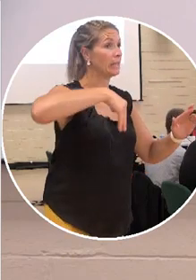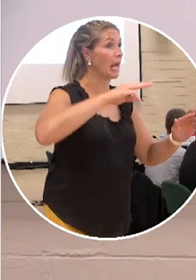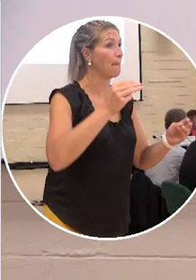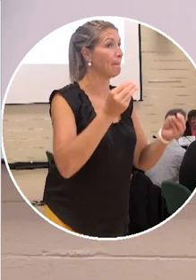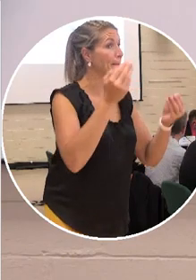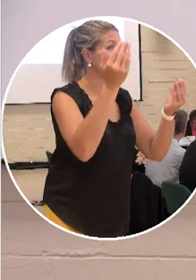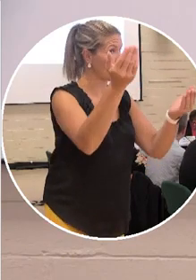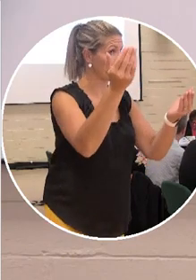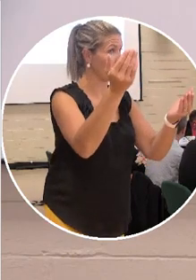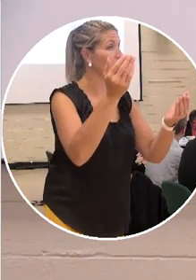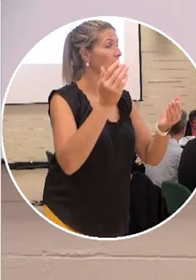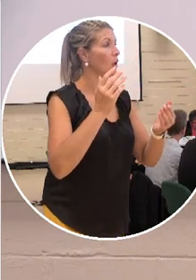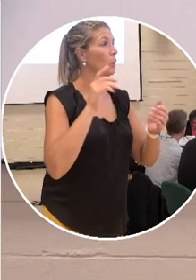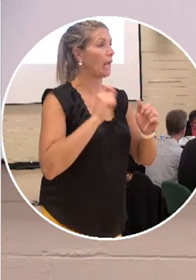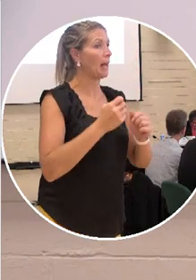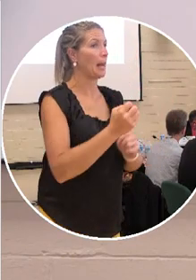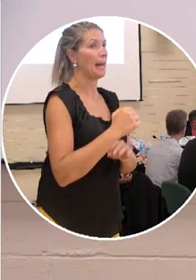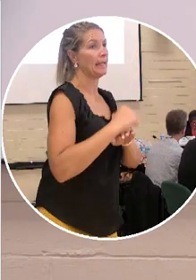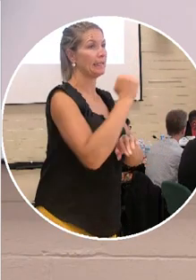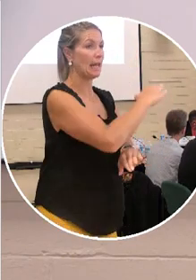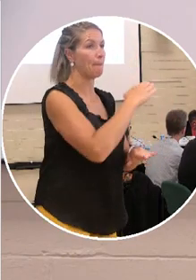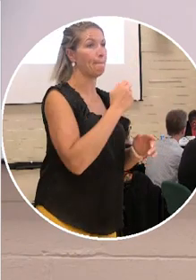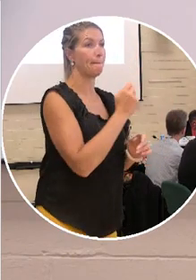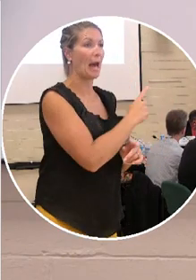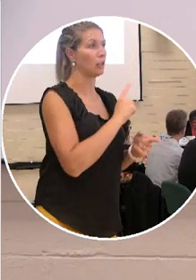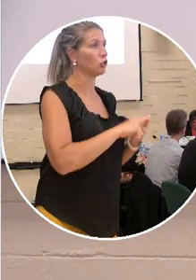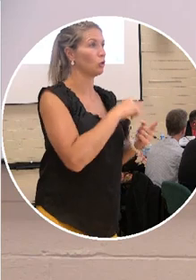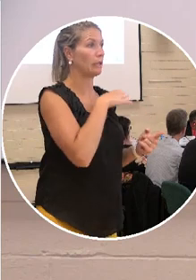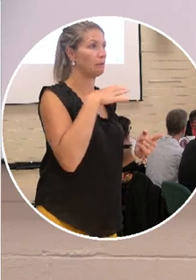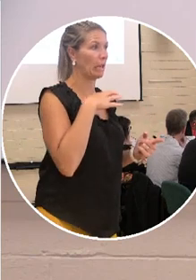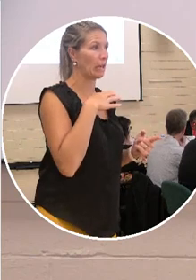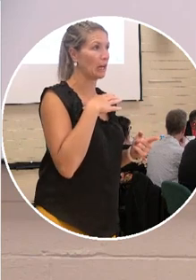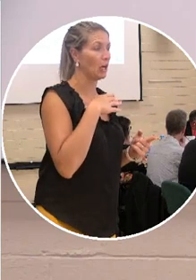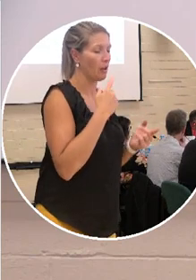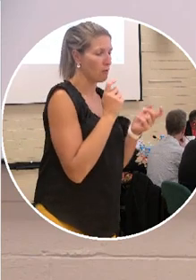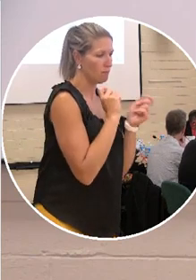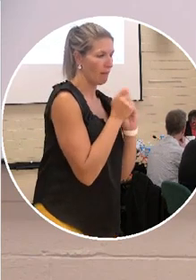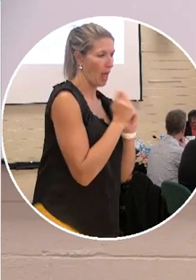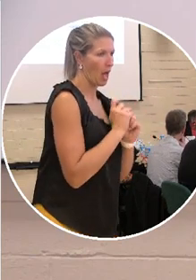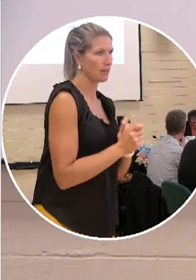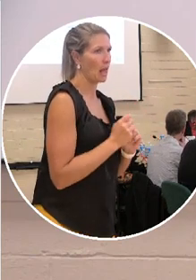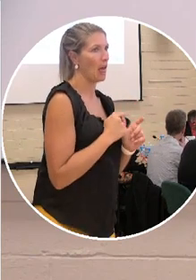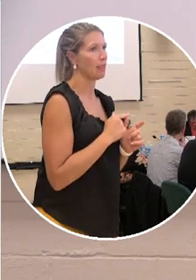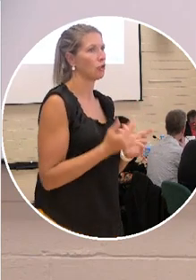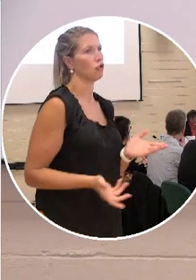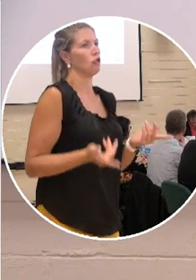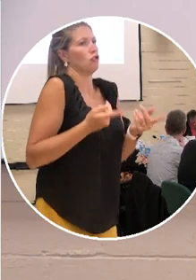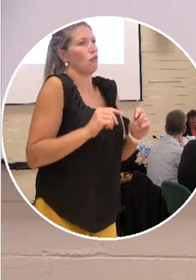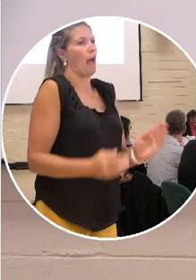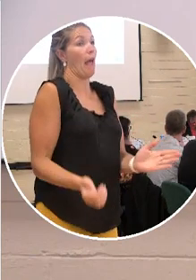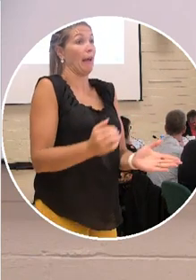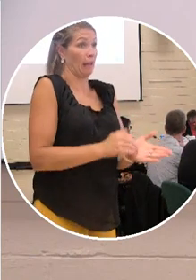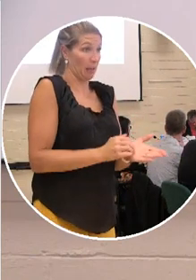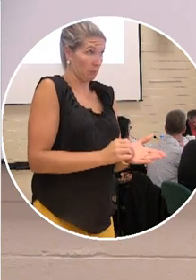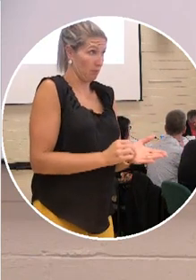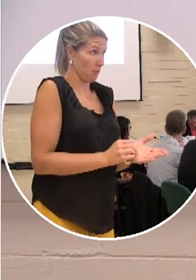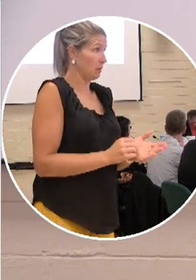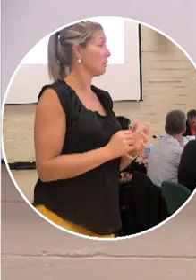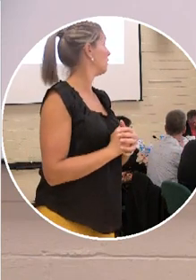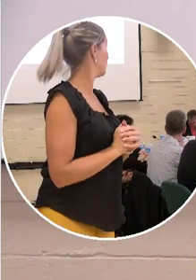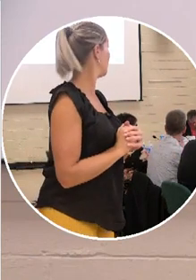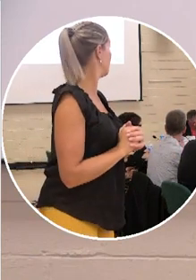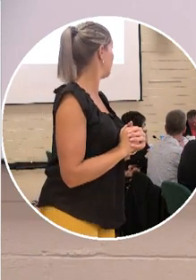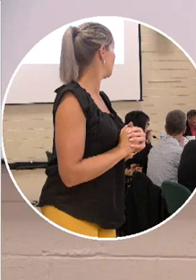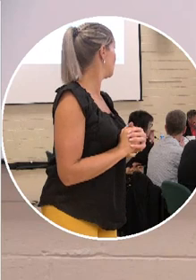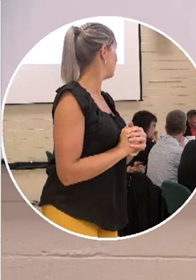or is there a way to get this on the table today? Yeah, we could, yes. Just amend, straight